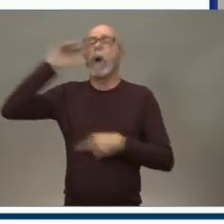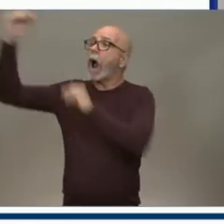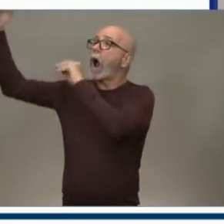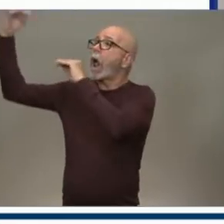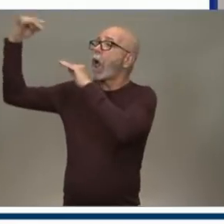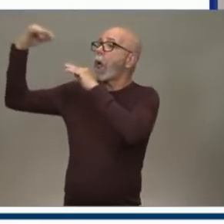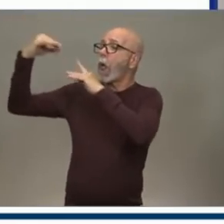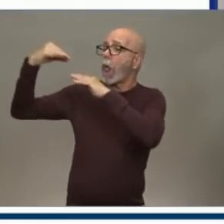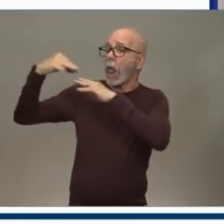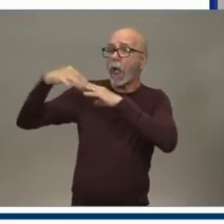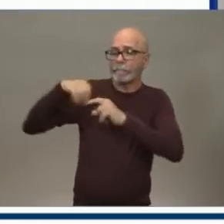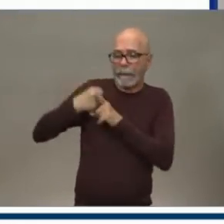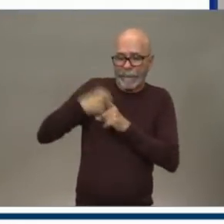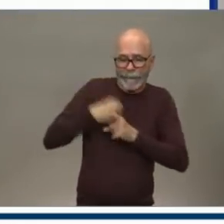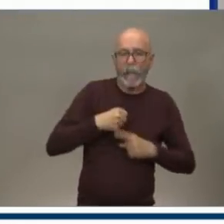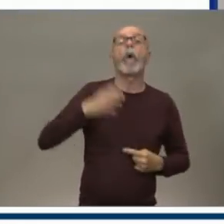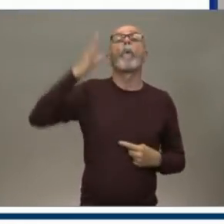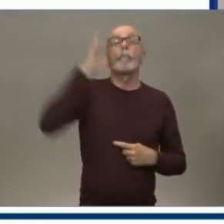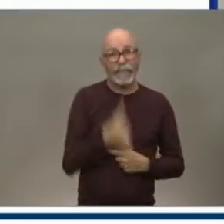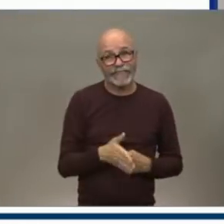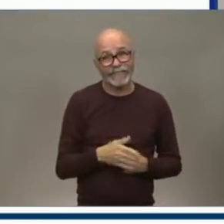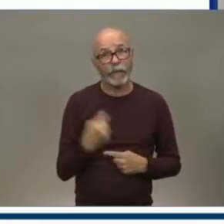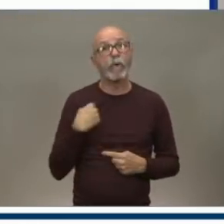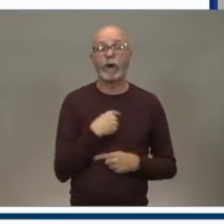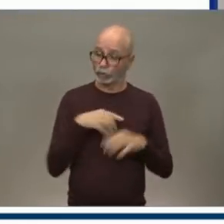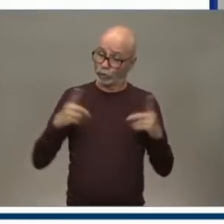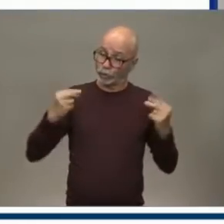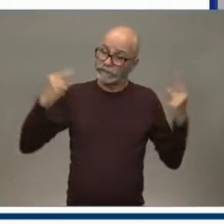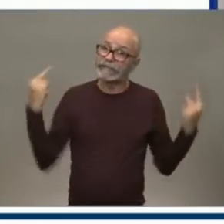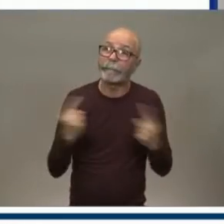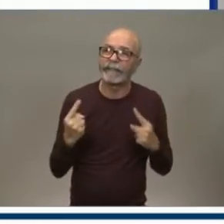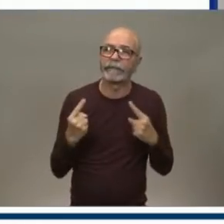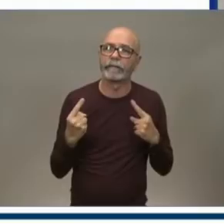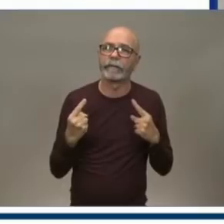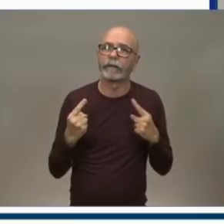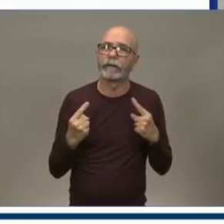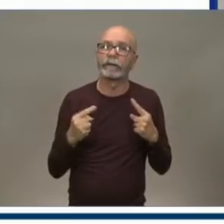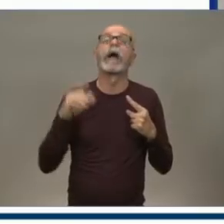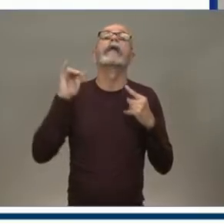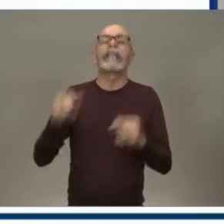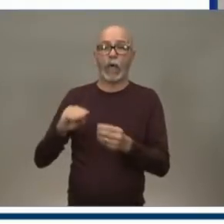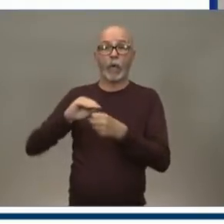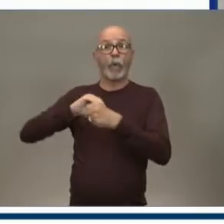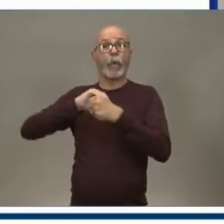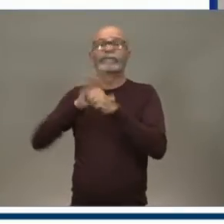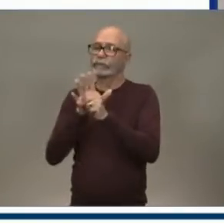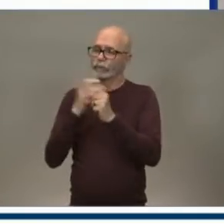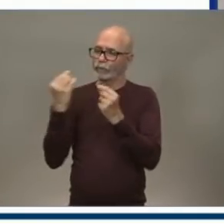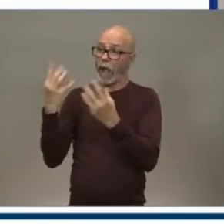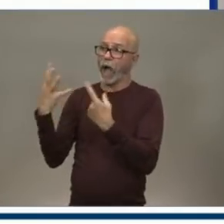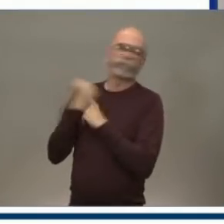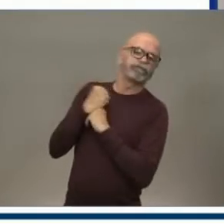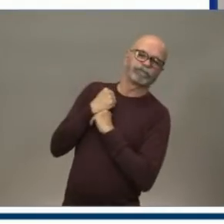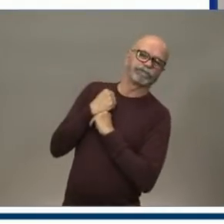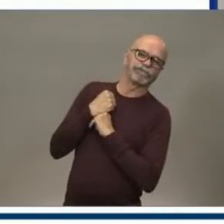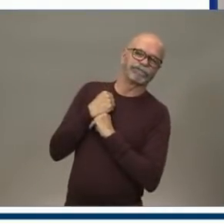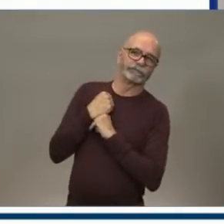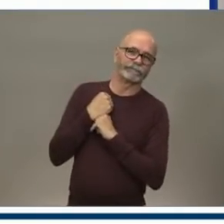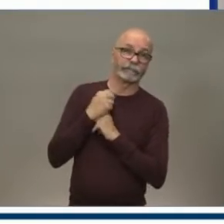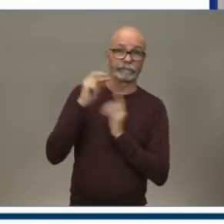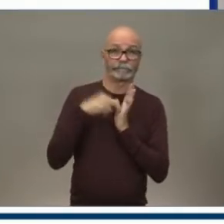we do impacts what COVID does. If we follow the protocols, including keeping our social